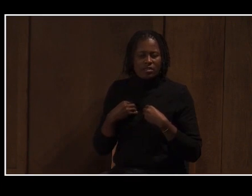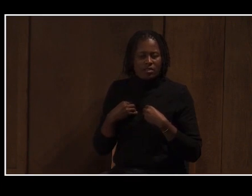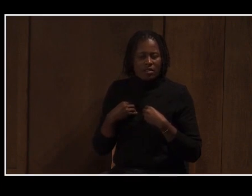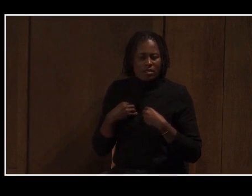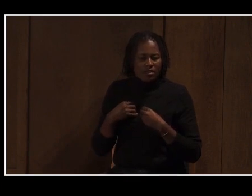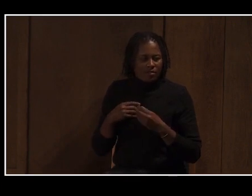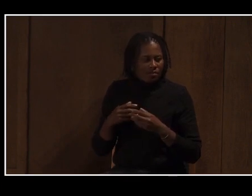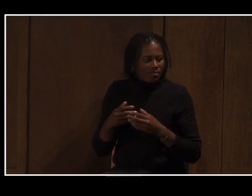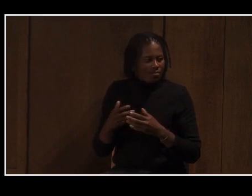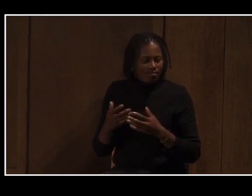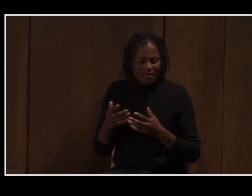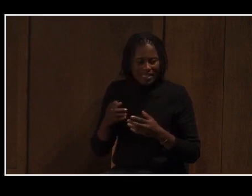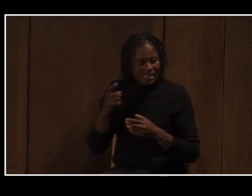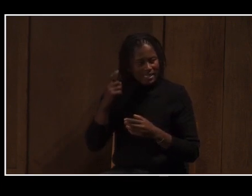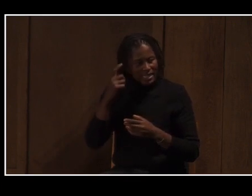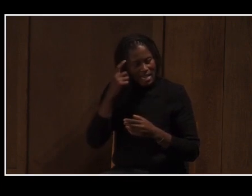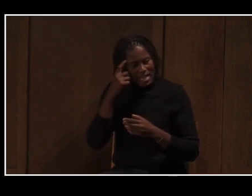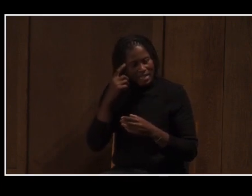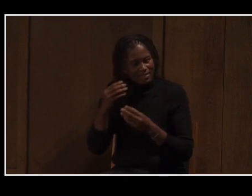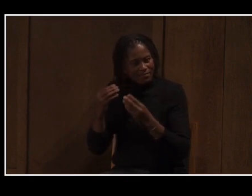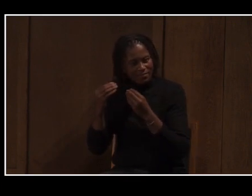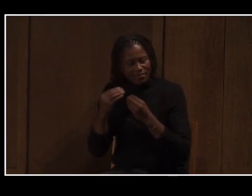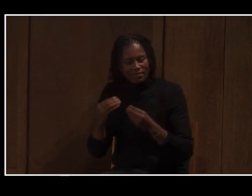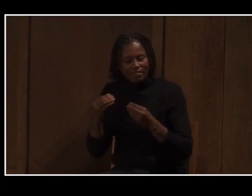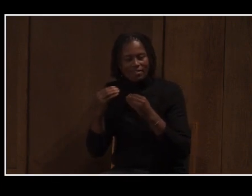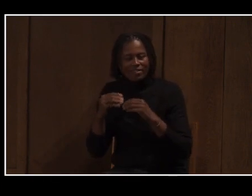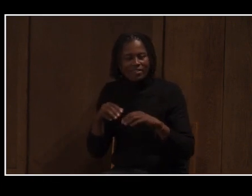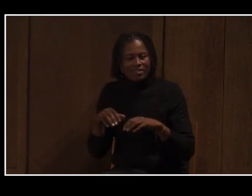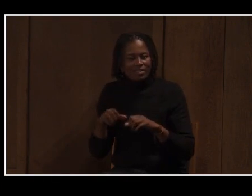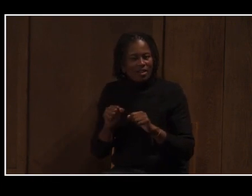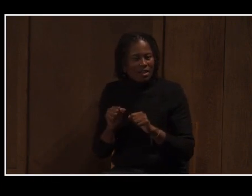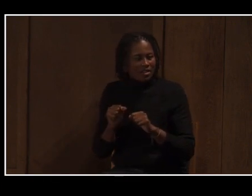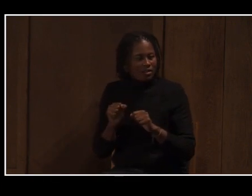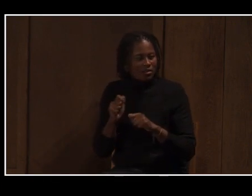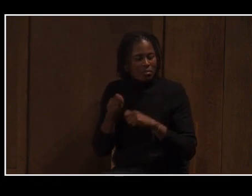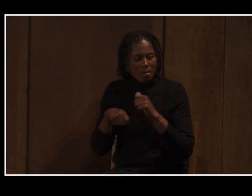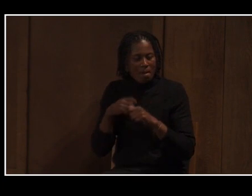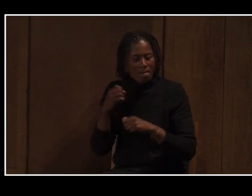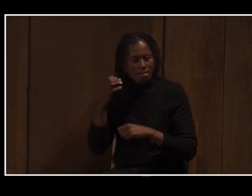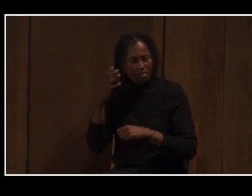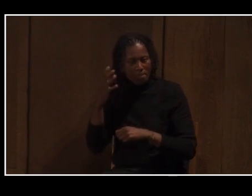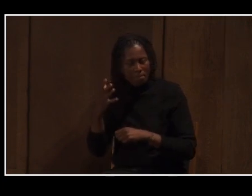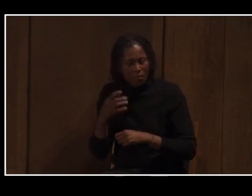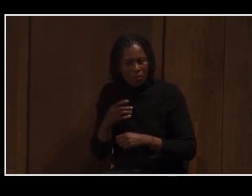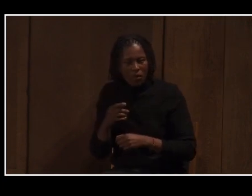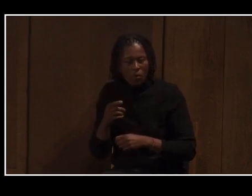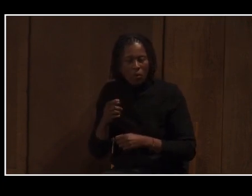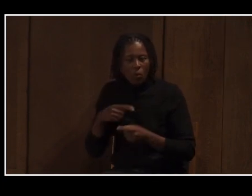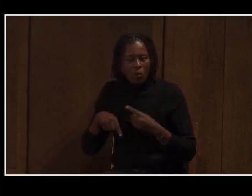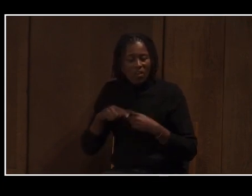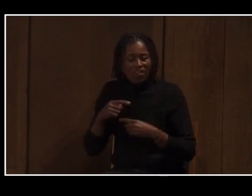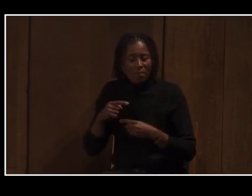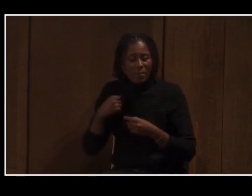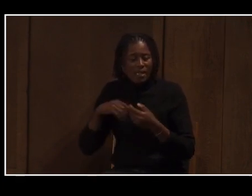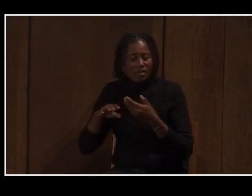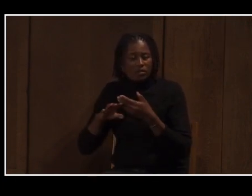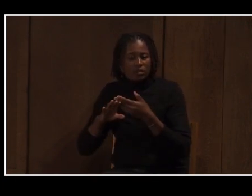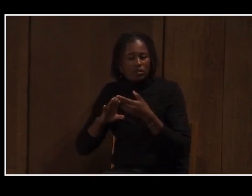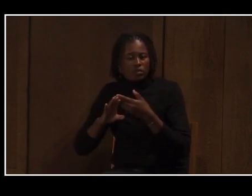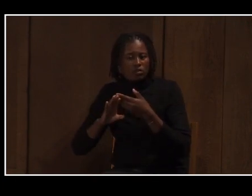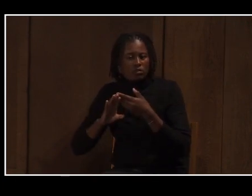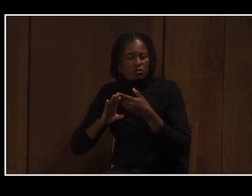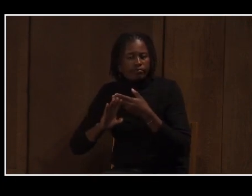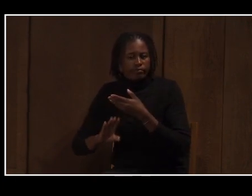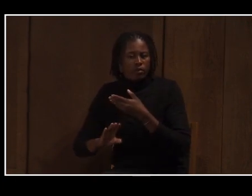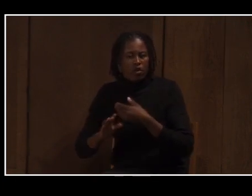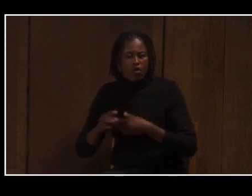His head start into enlightenment, being an individual and modernity, we've been precluded from a life of such liberties